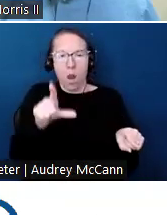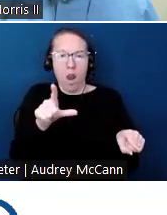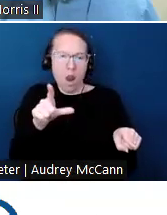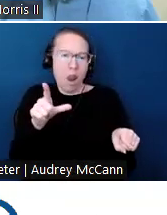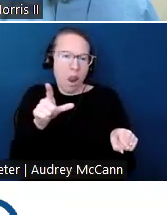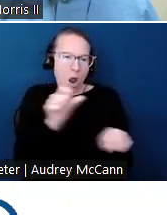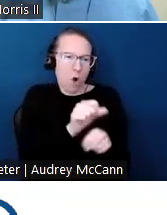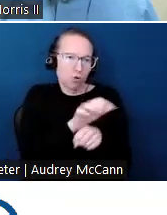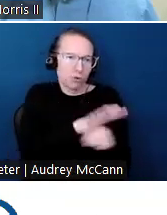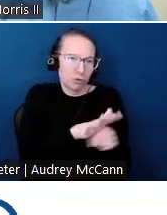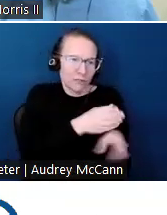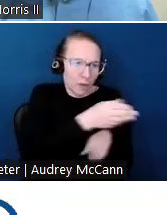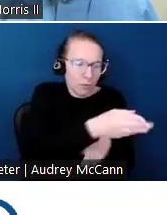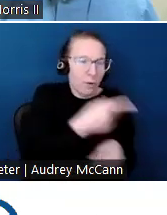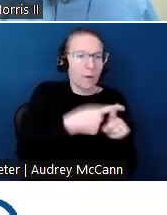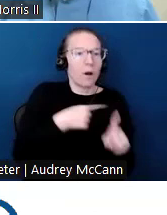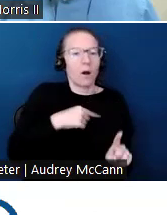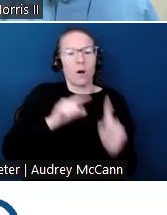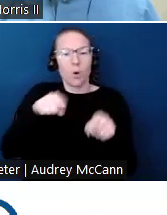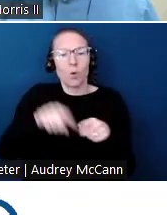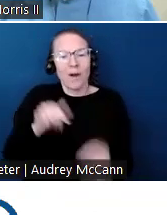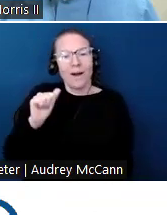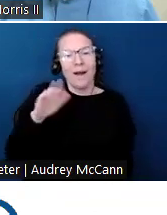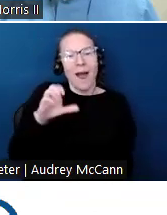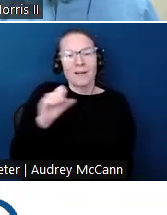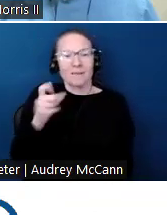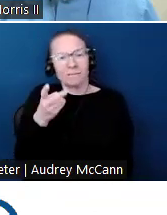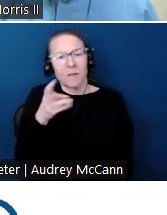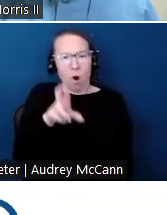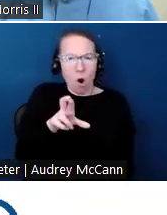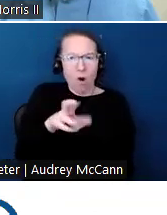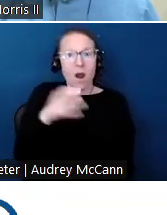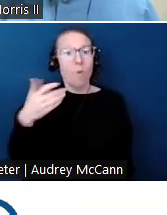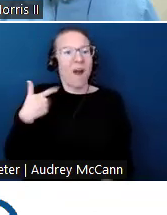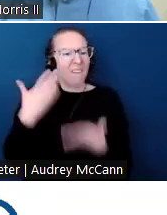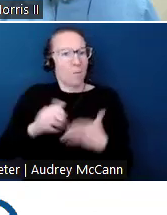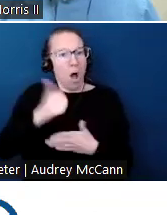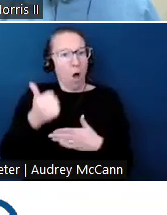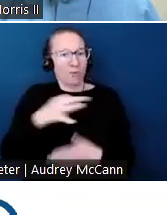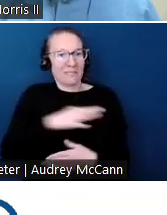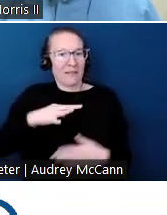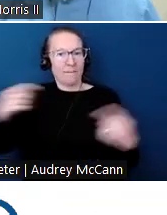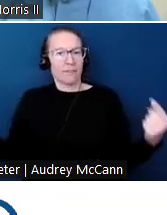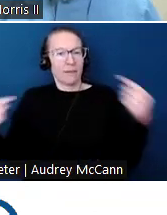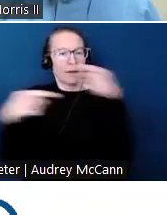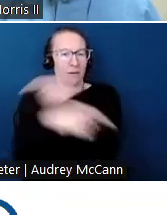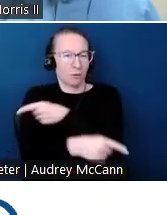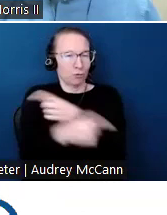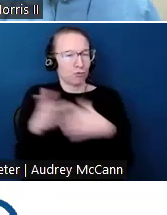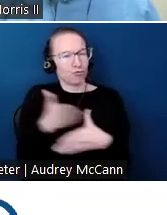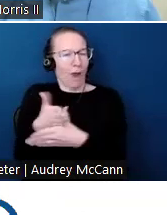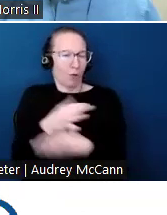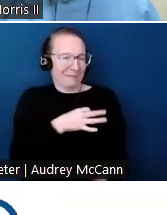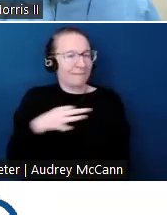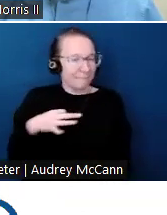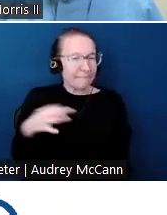I also go to the Access VR office and vice versa. We have some staff that are shared. And